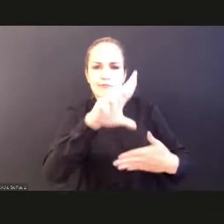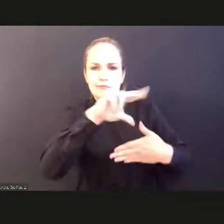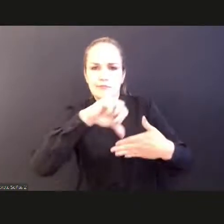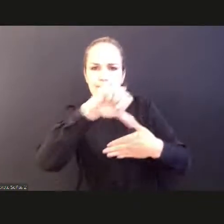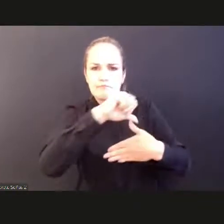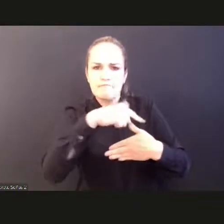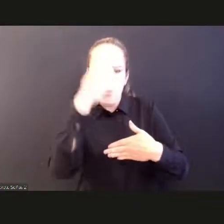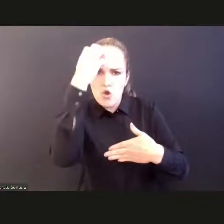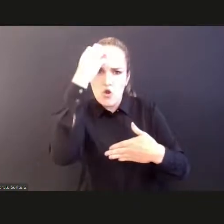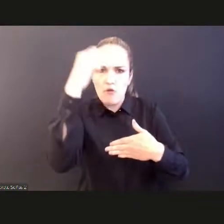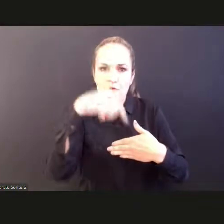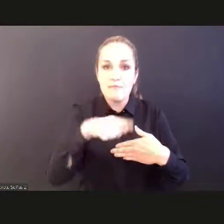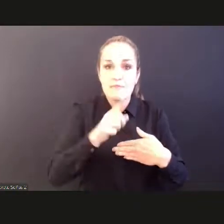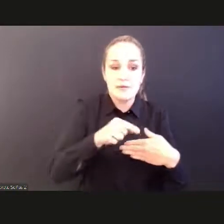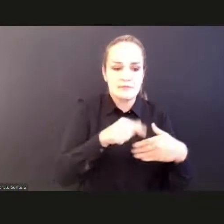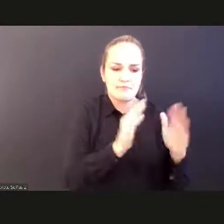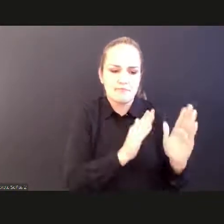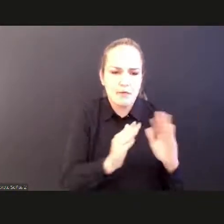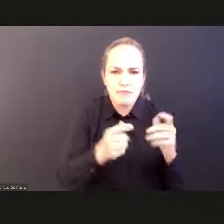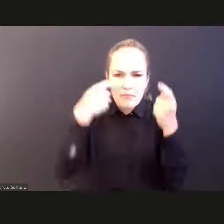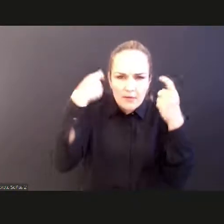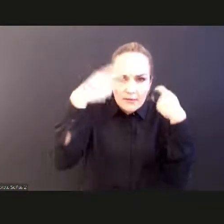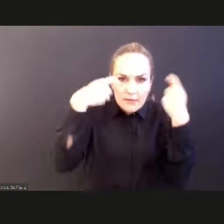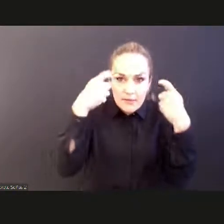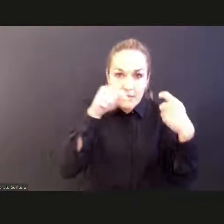streamlines cross-border electronic